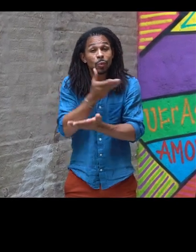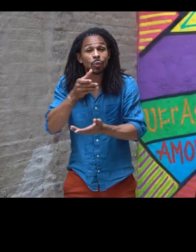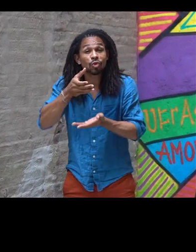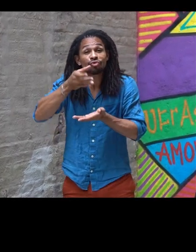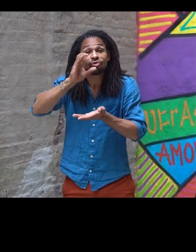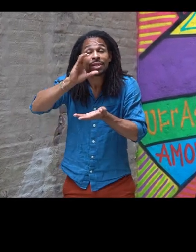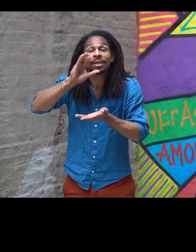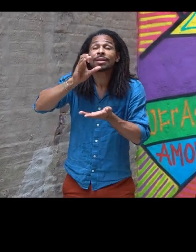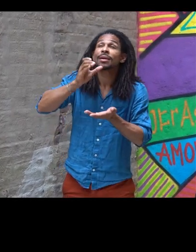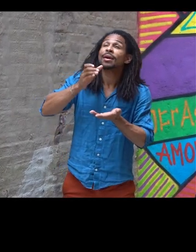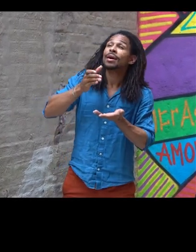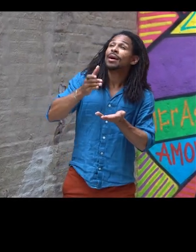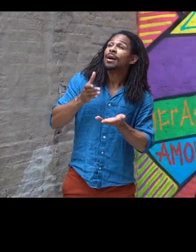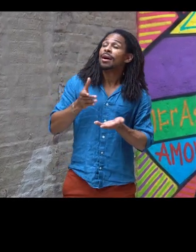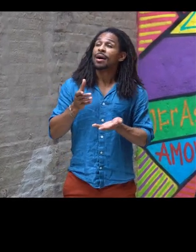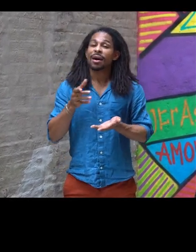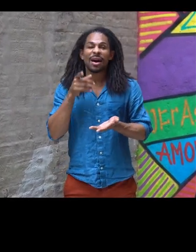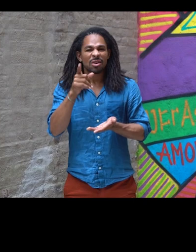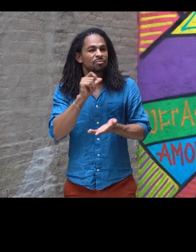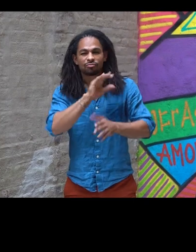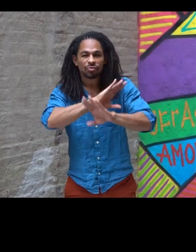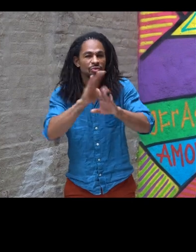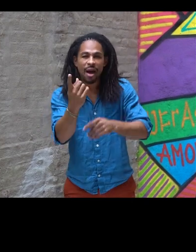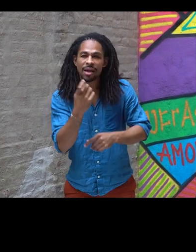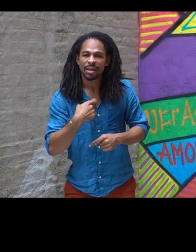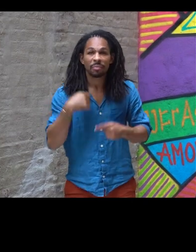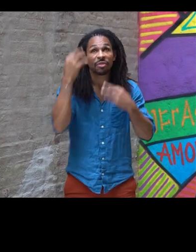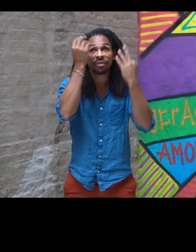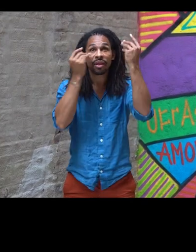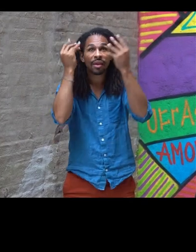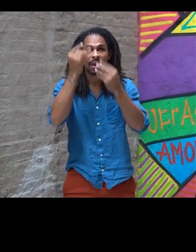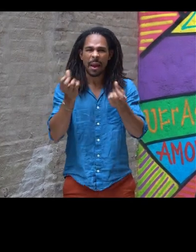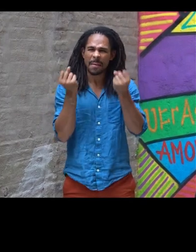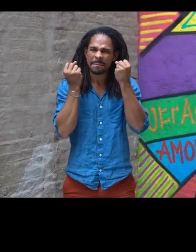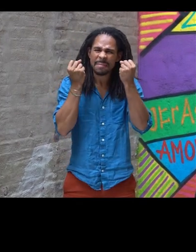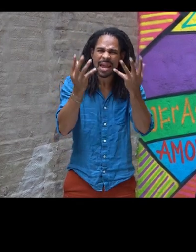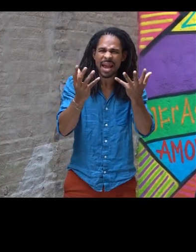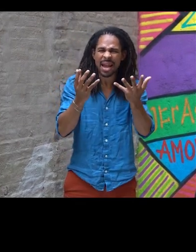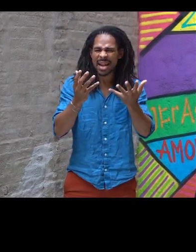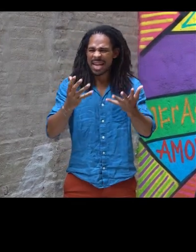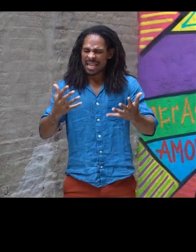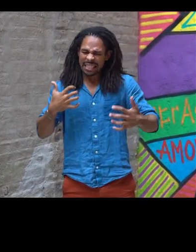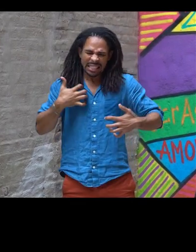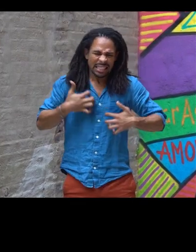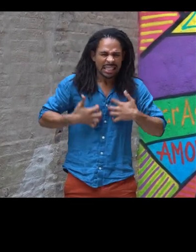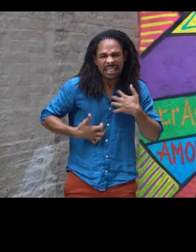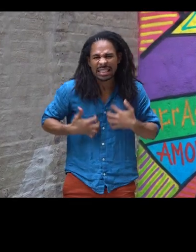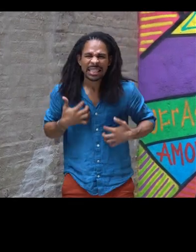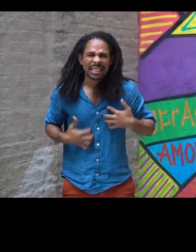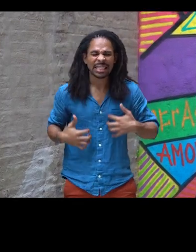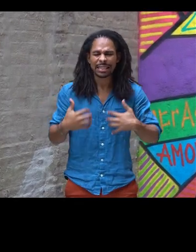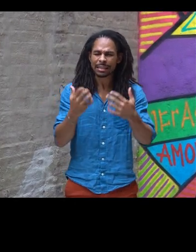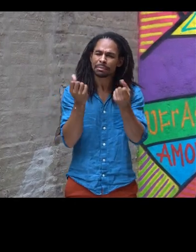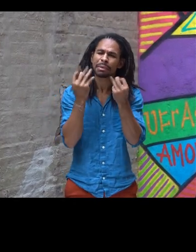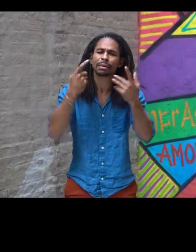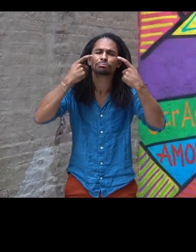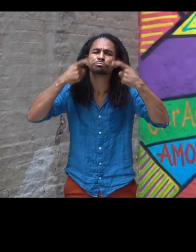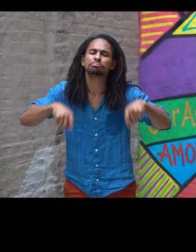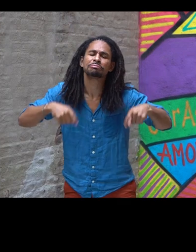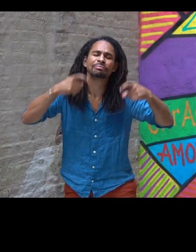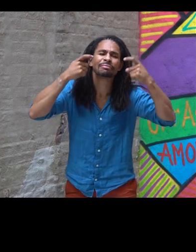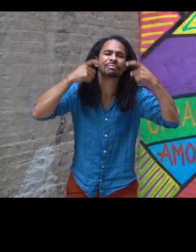You pour me a new drink and you don't ask me what I'm thinking. There's so many things trying me and so many